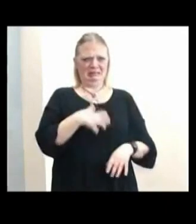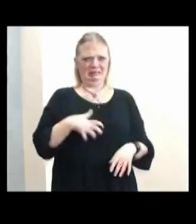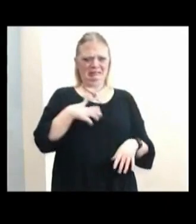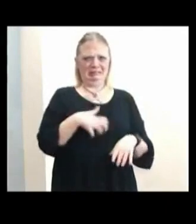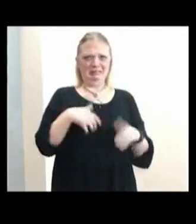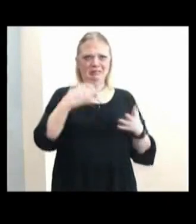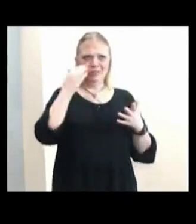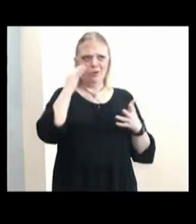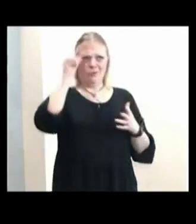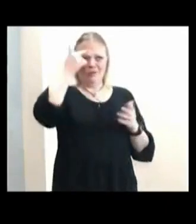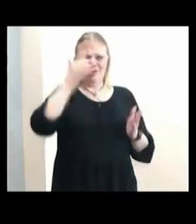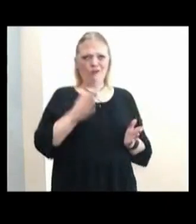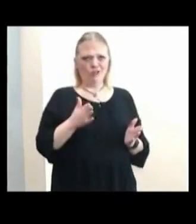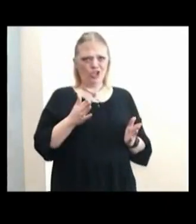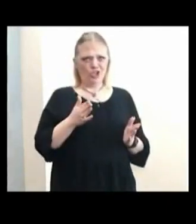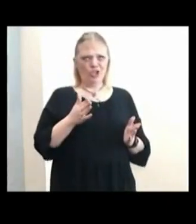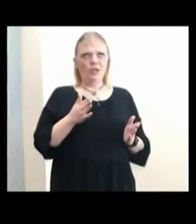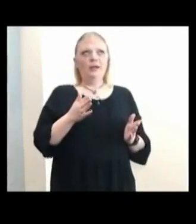governor